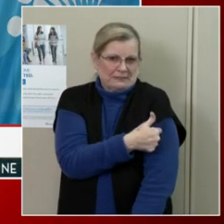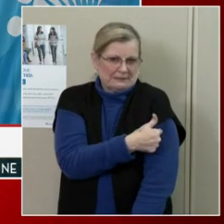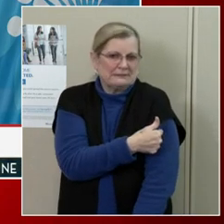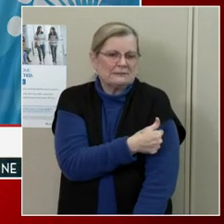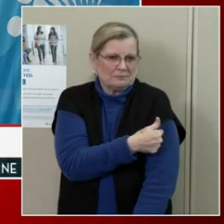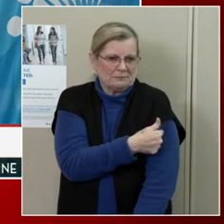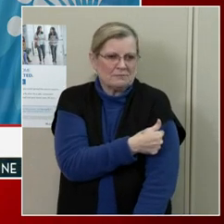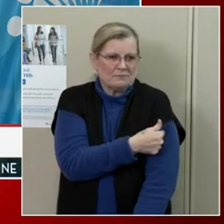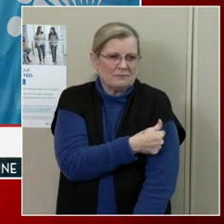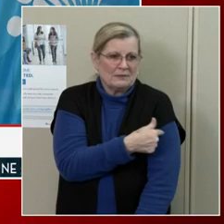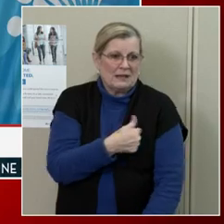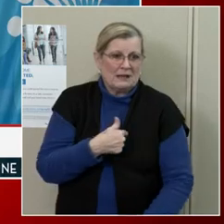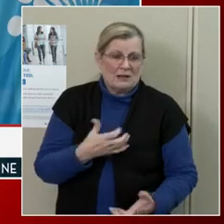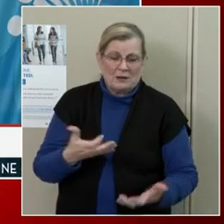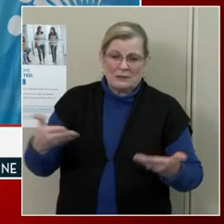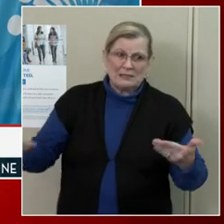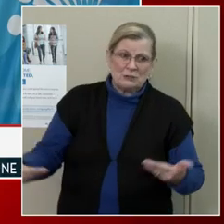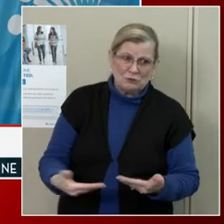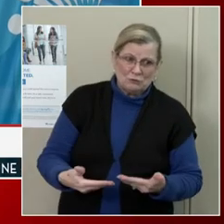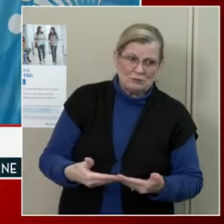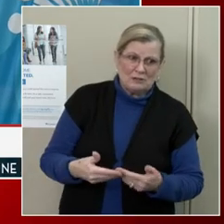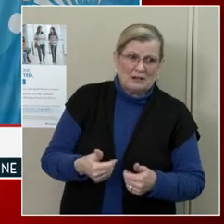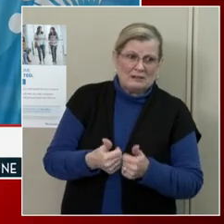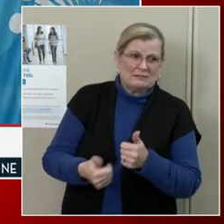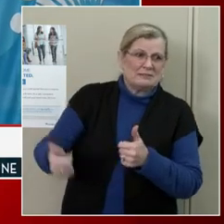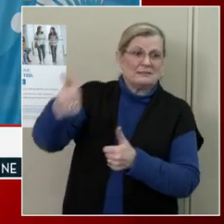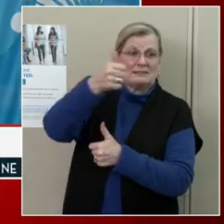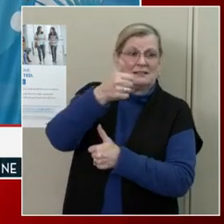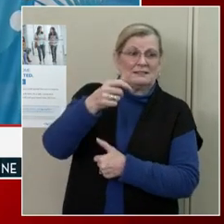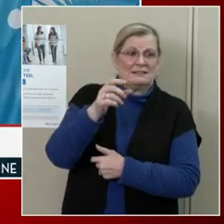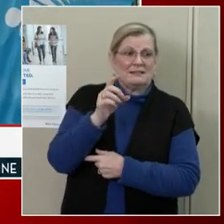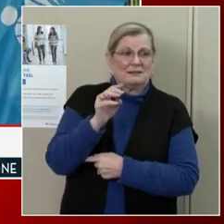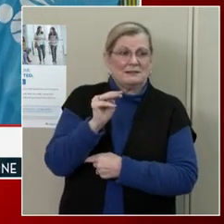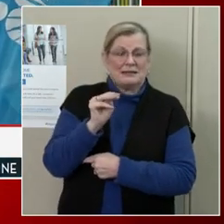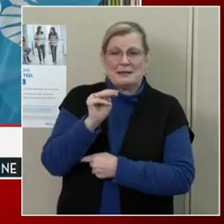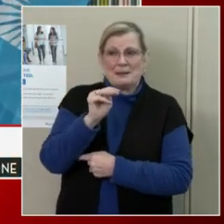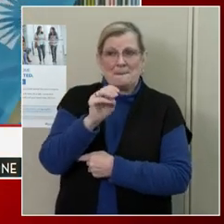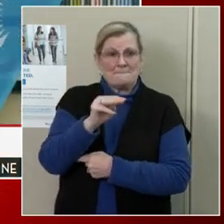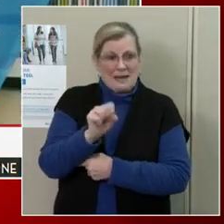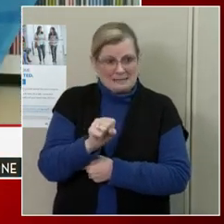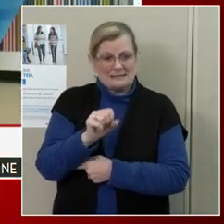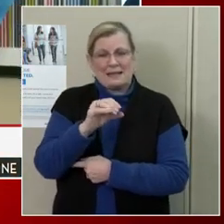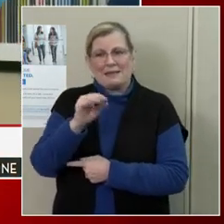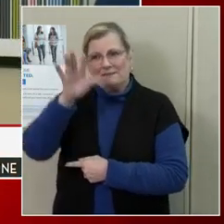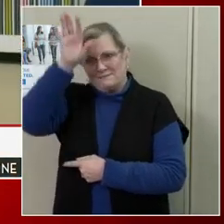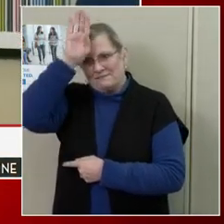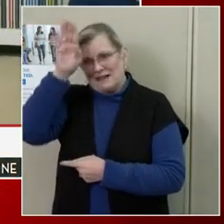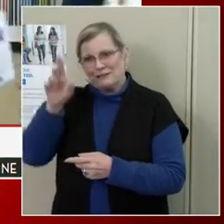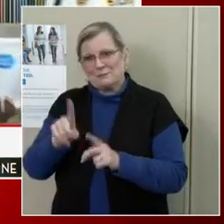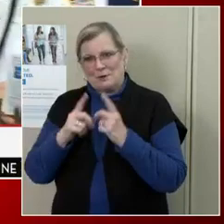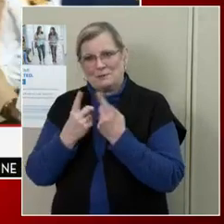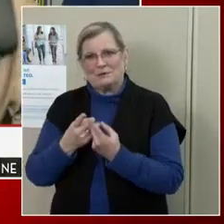Chief of Fire and Emergency Medical Services in the District of Columbia, Chief Donnelly.